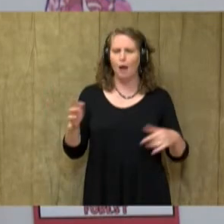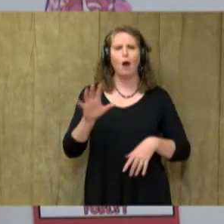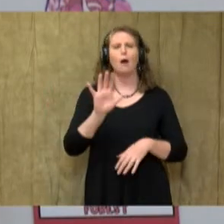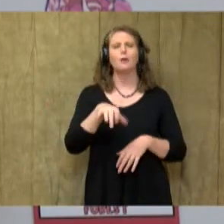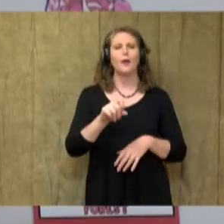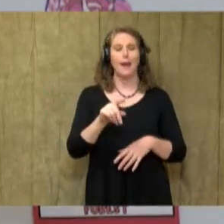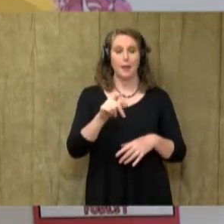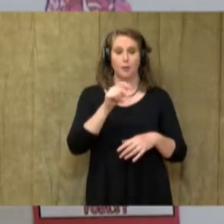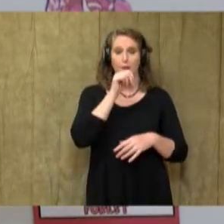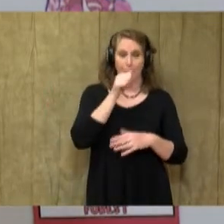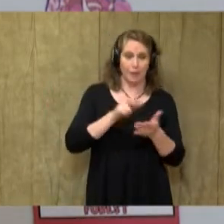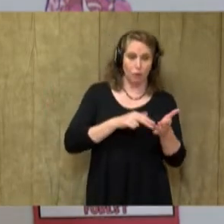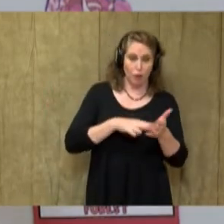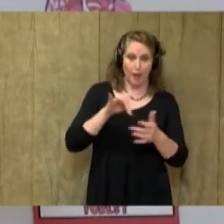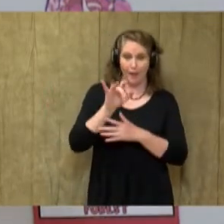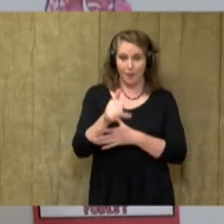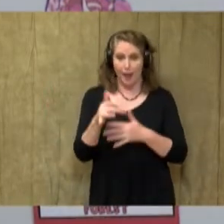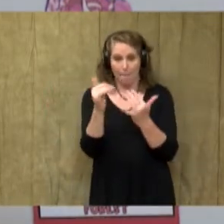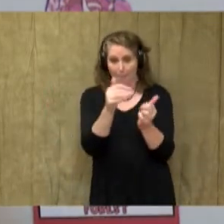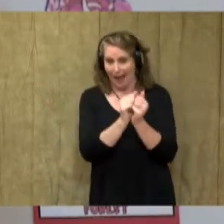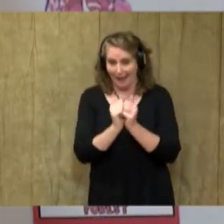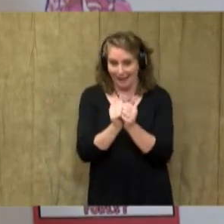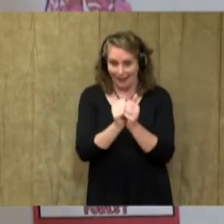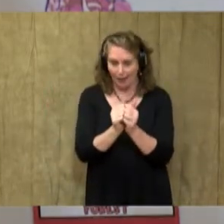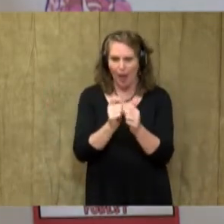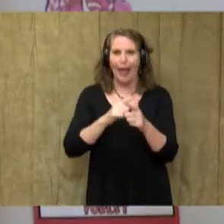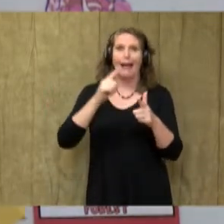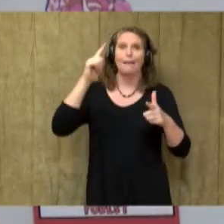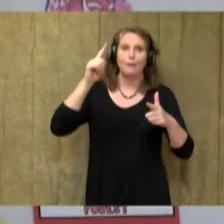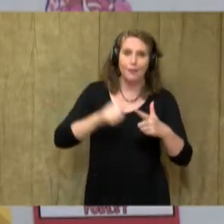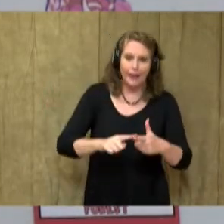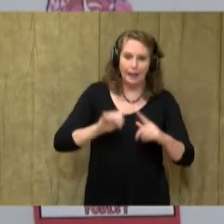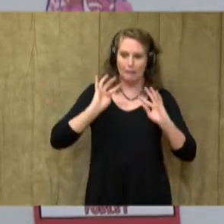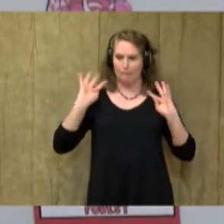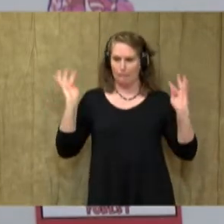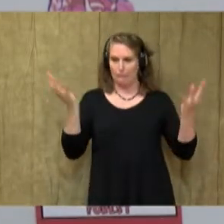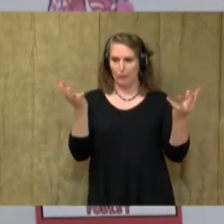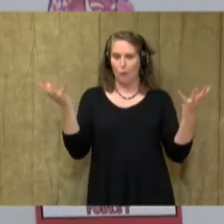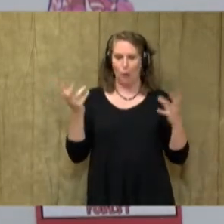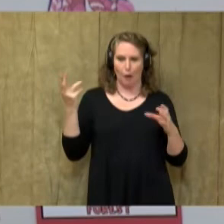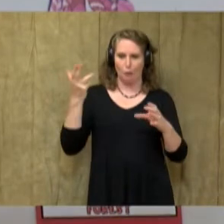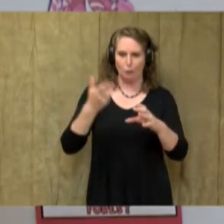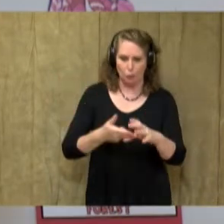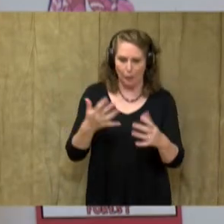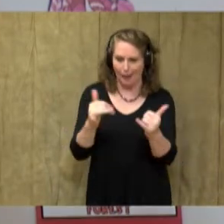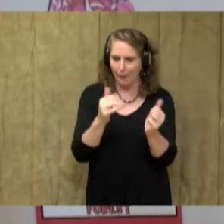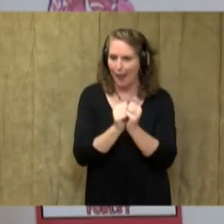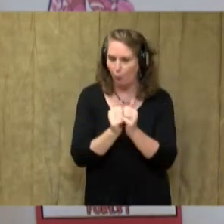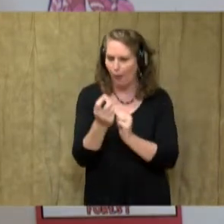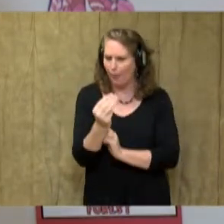Peanut Butter? So why do the other characters decide that they want to join in after they see